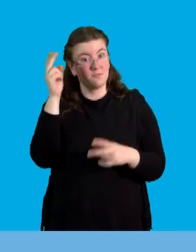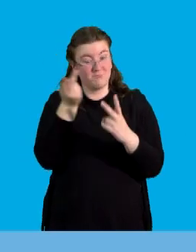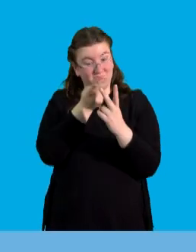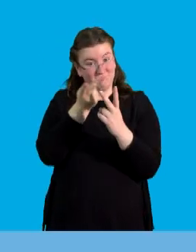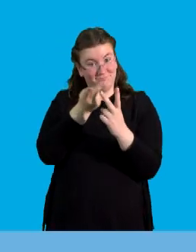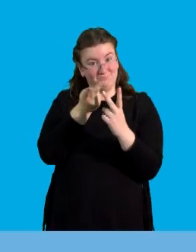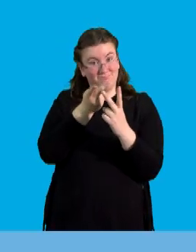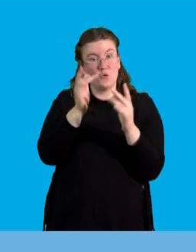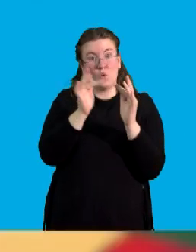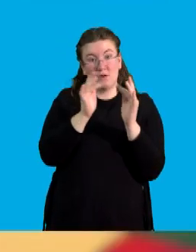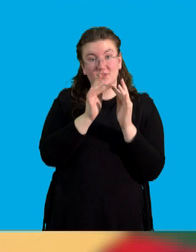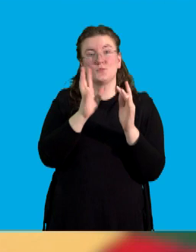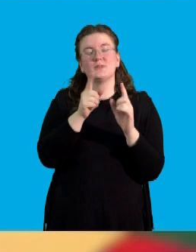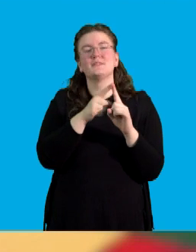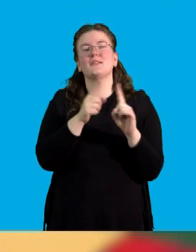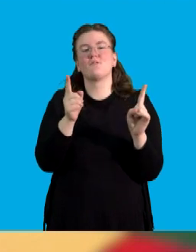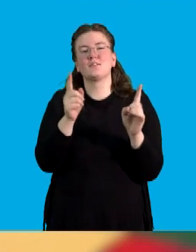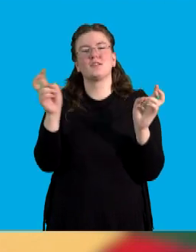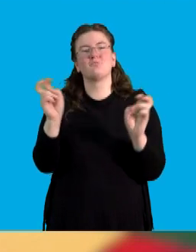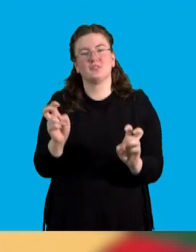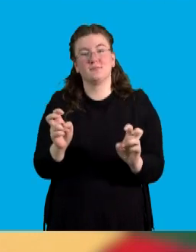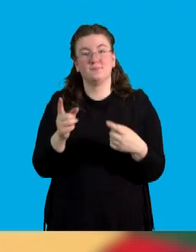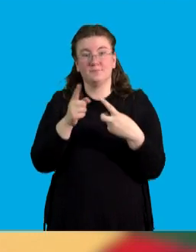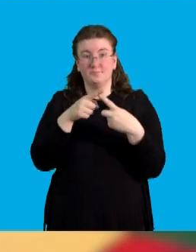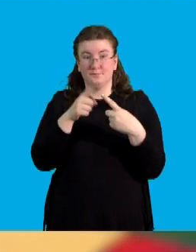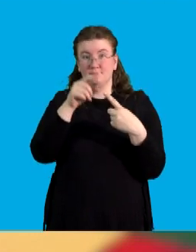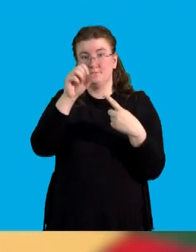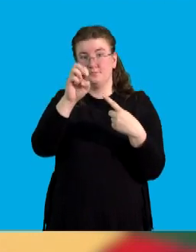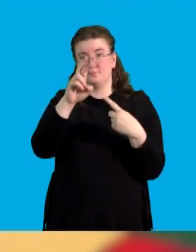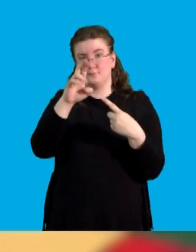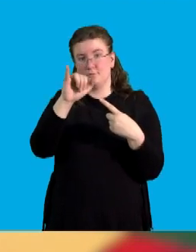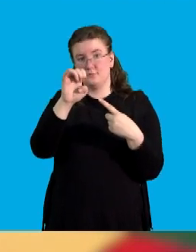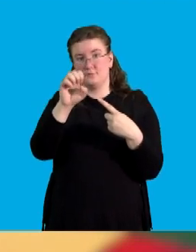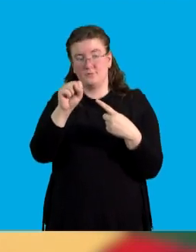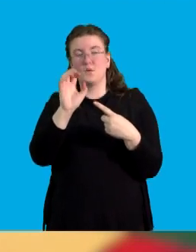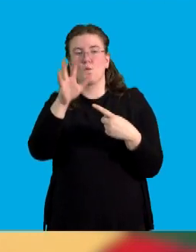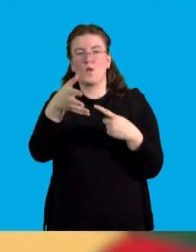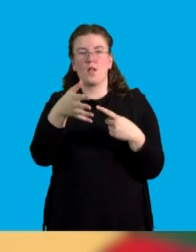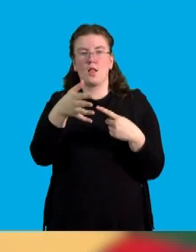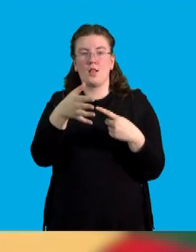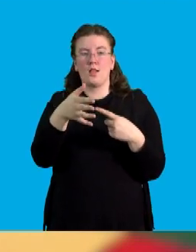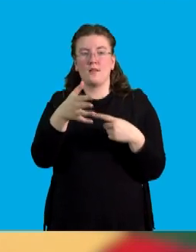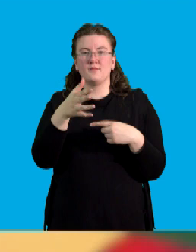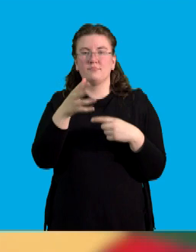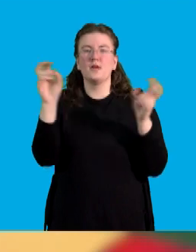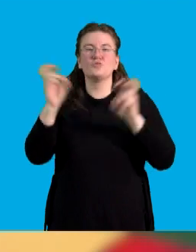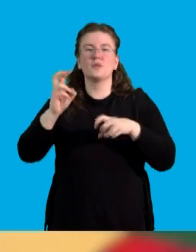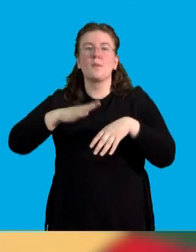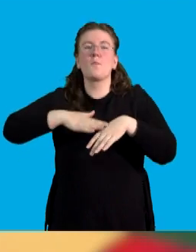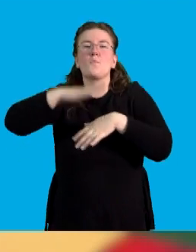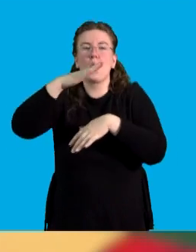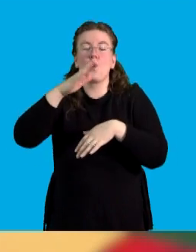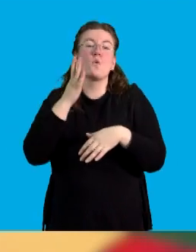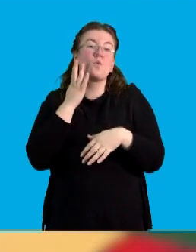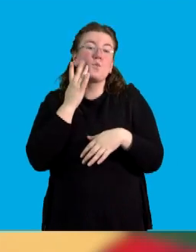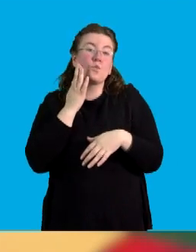those 2 connections is going to be different. So in series, we're going to receive a much more greater output as